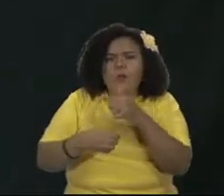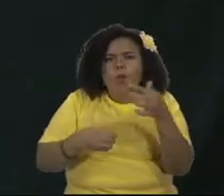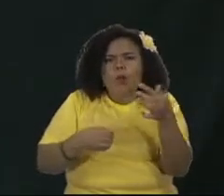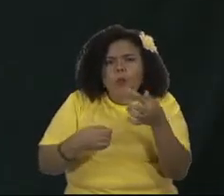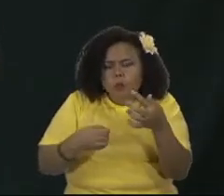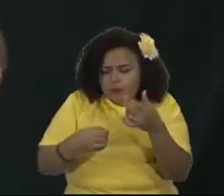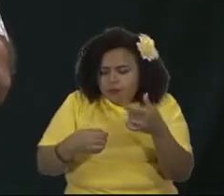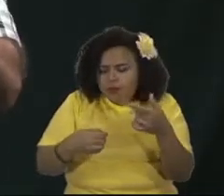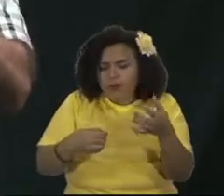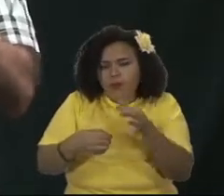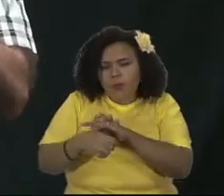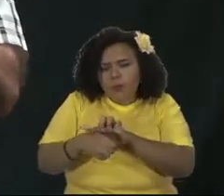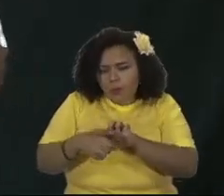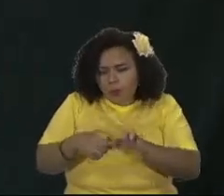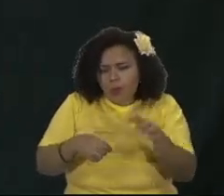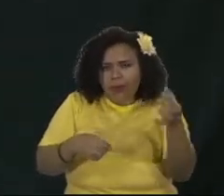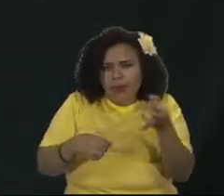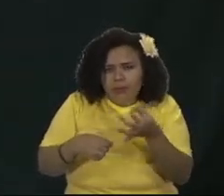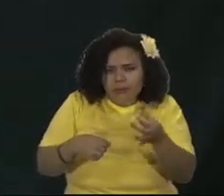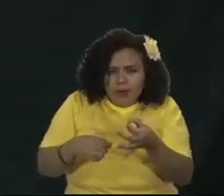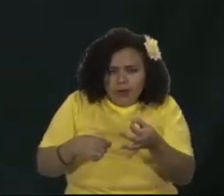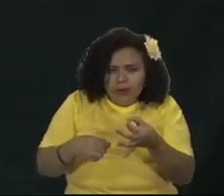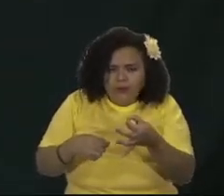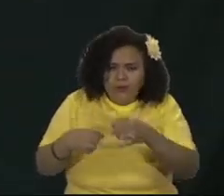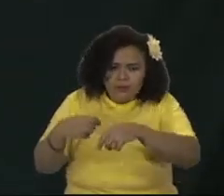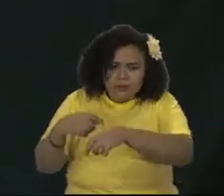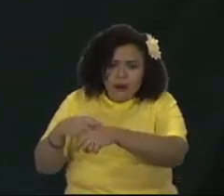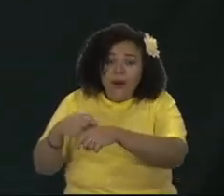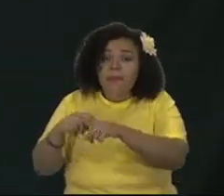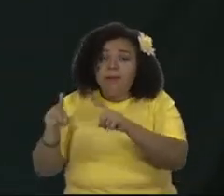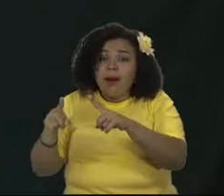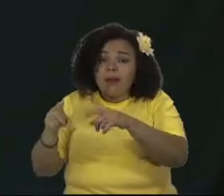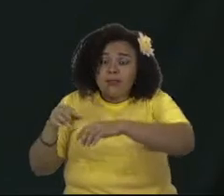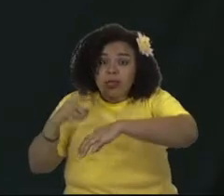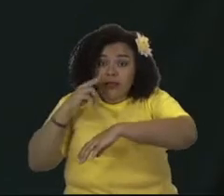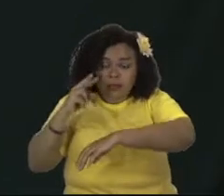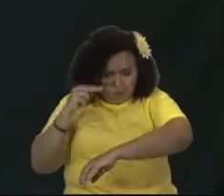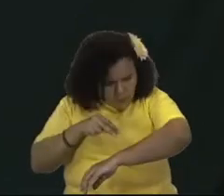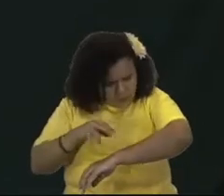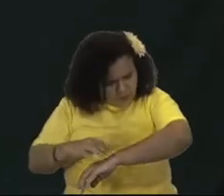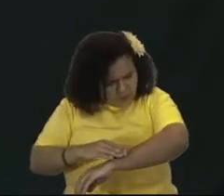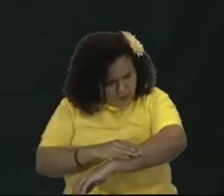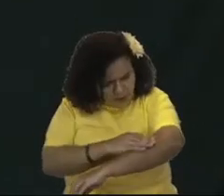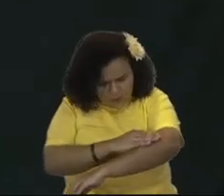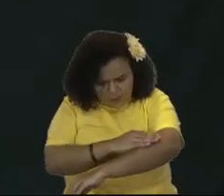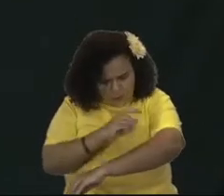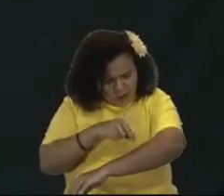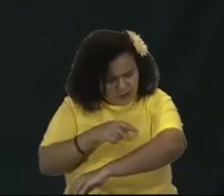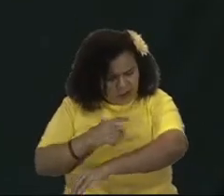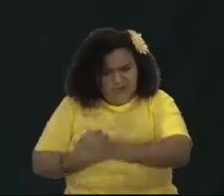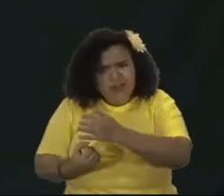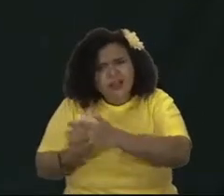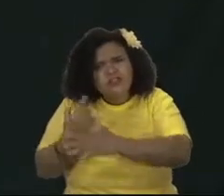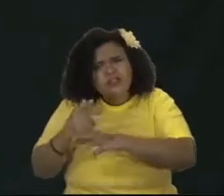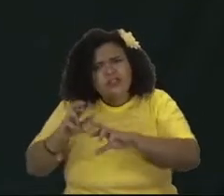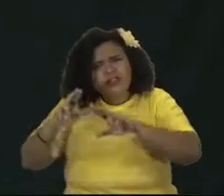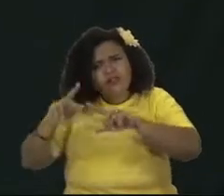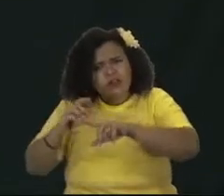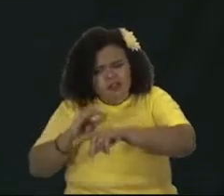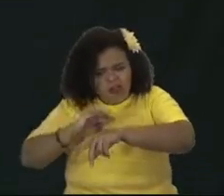that becomes alive, it should be alive just normal, but it